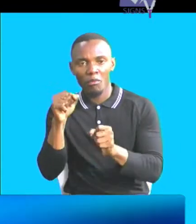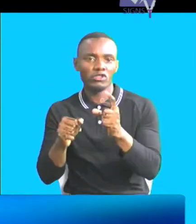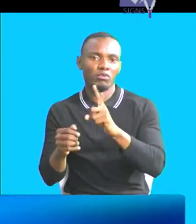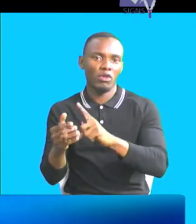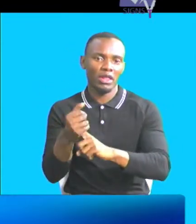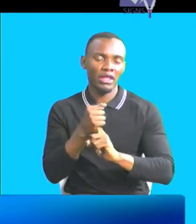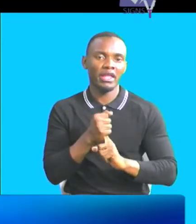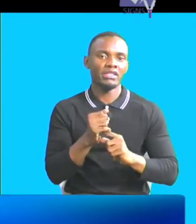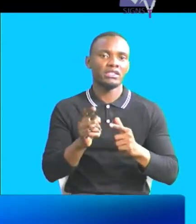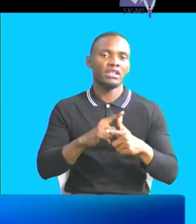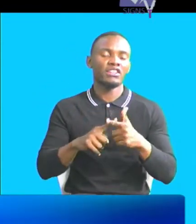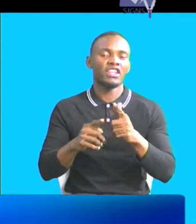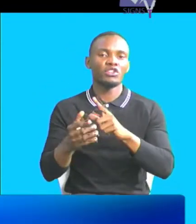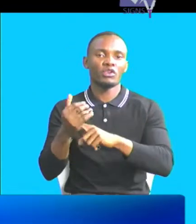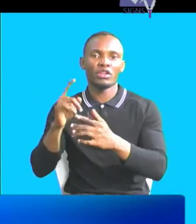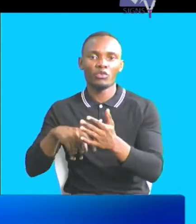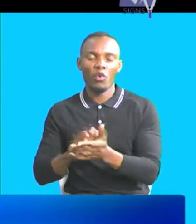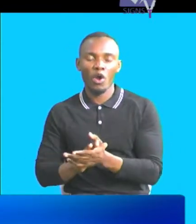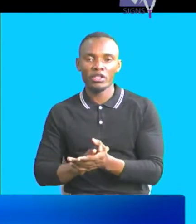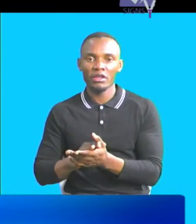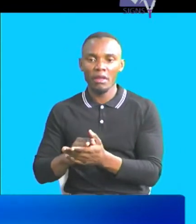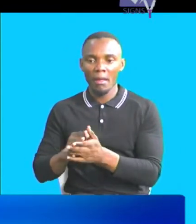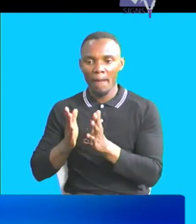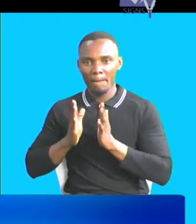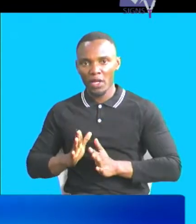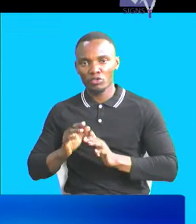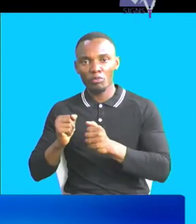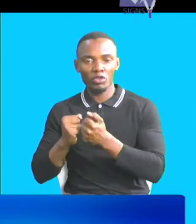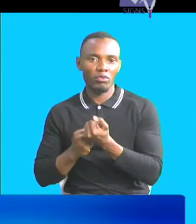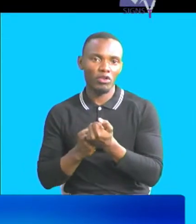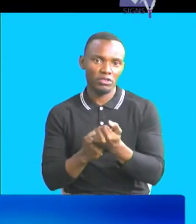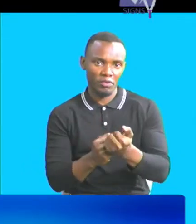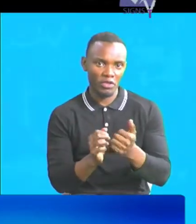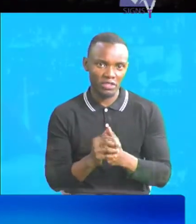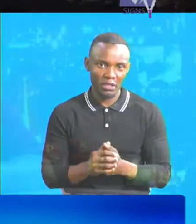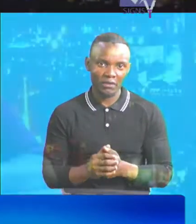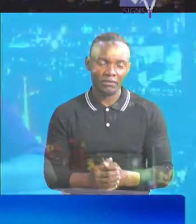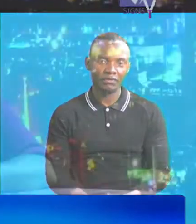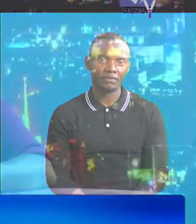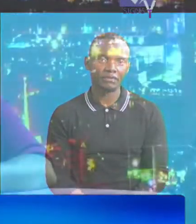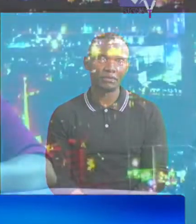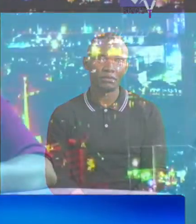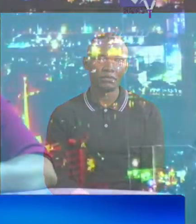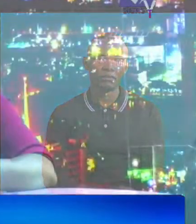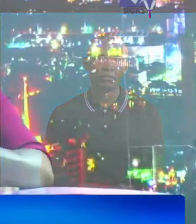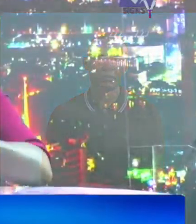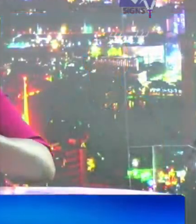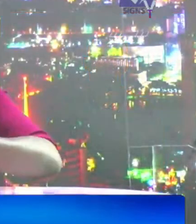level where that financier will be able to listen to you. And you don't have to have collaboration.